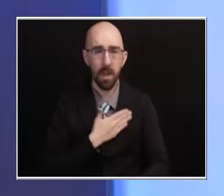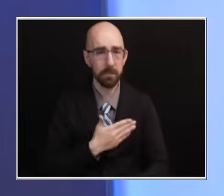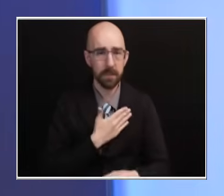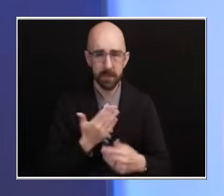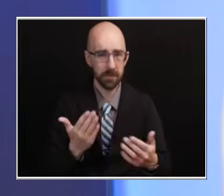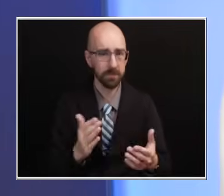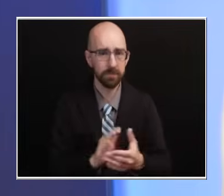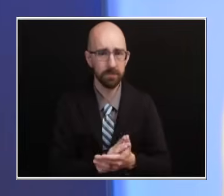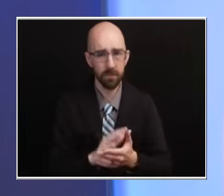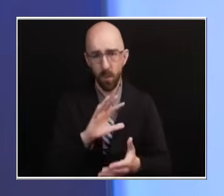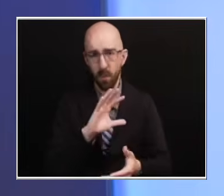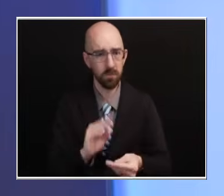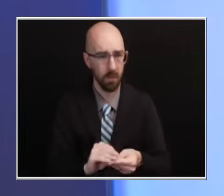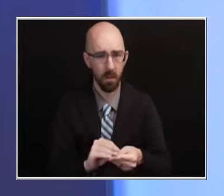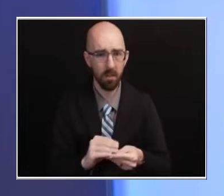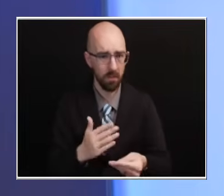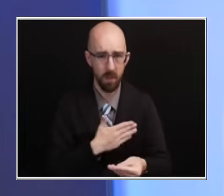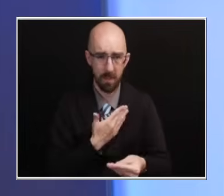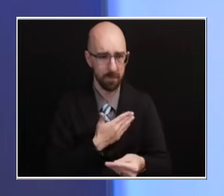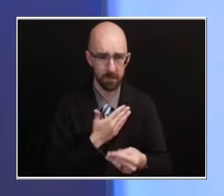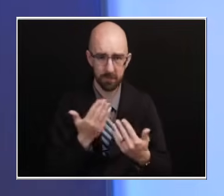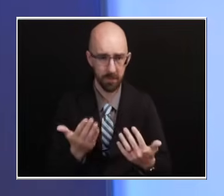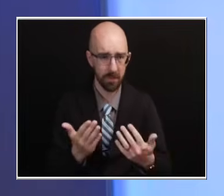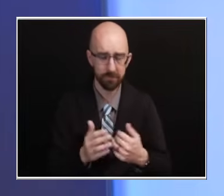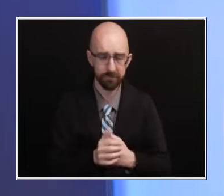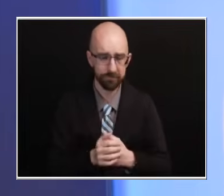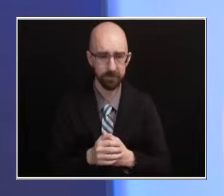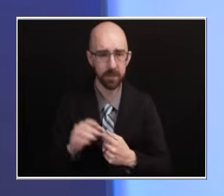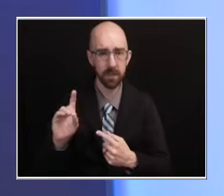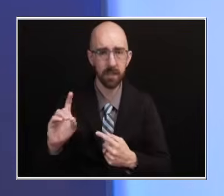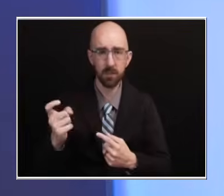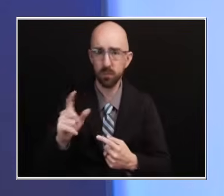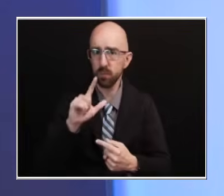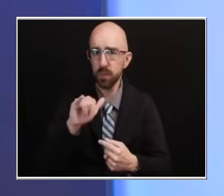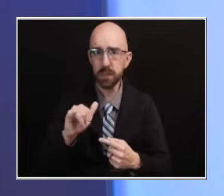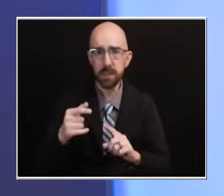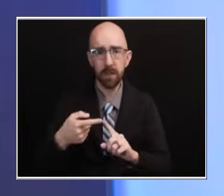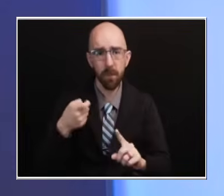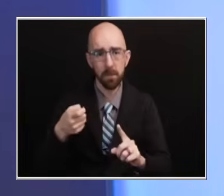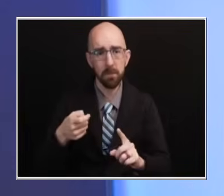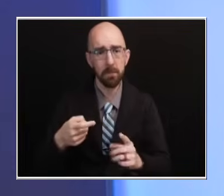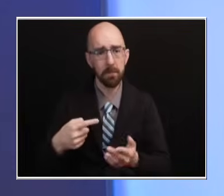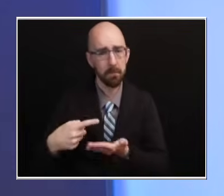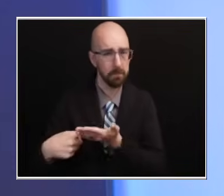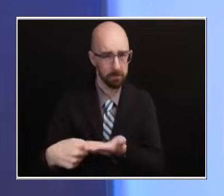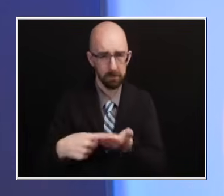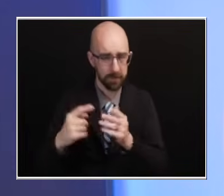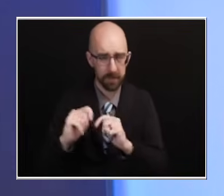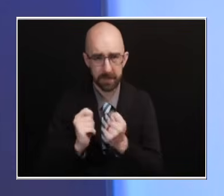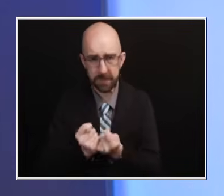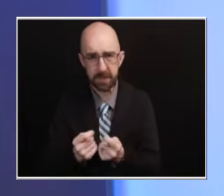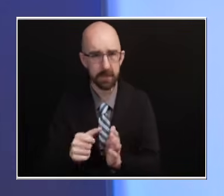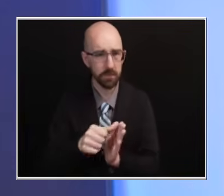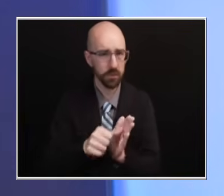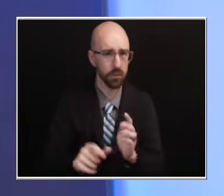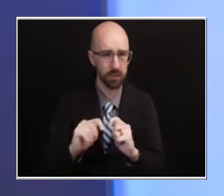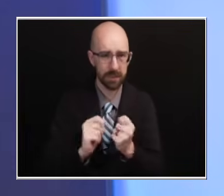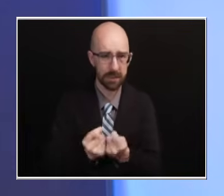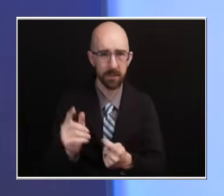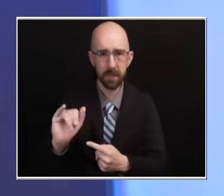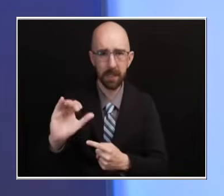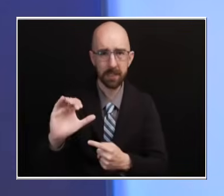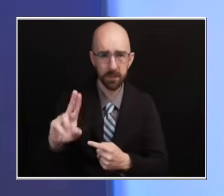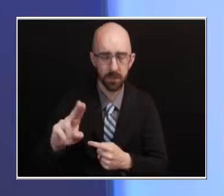Overall, the diagnosis really came from talking among the teams, talking to the surgical team, the ICU team, as well as